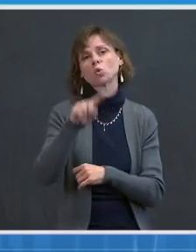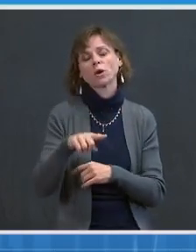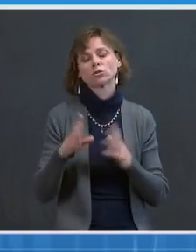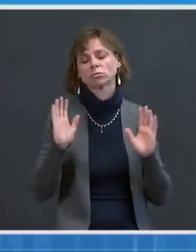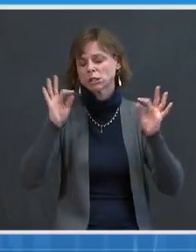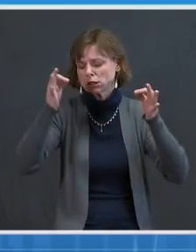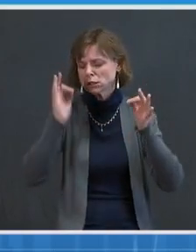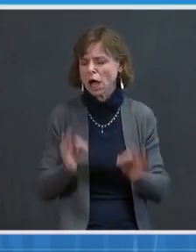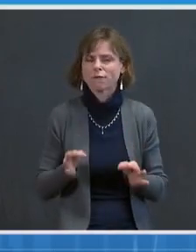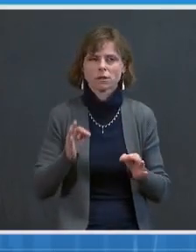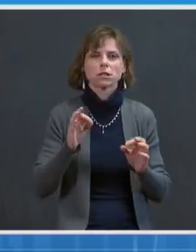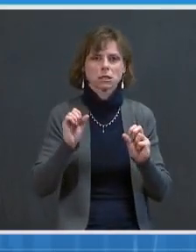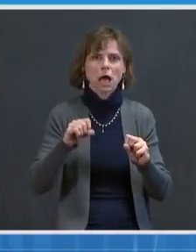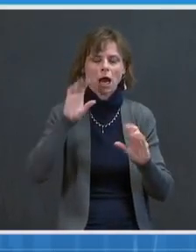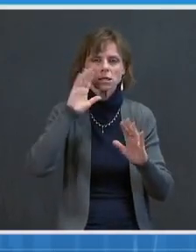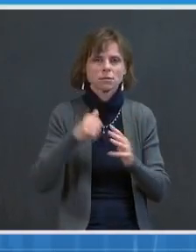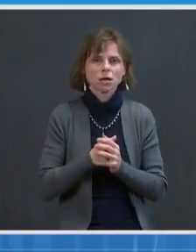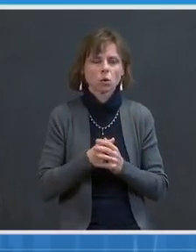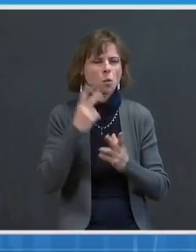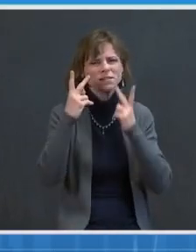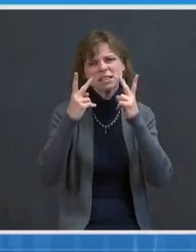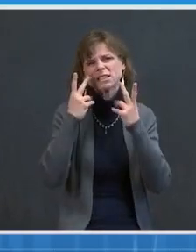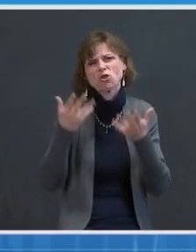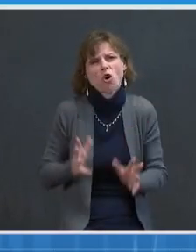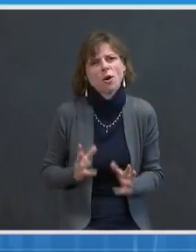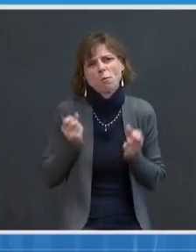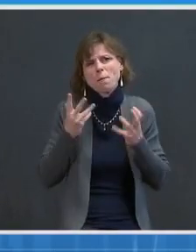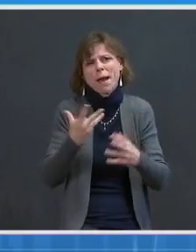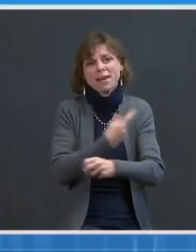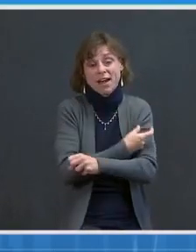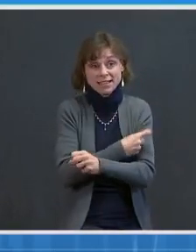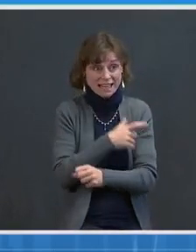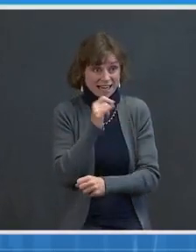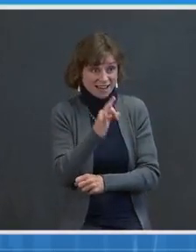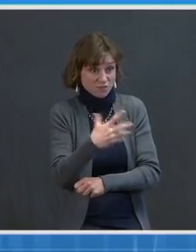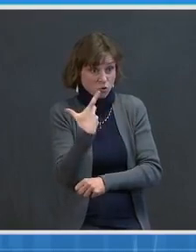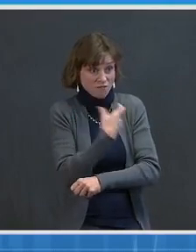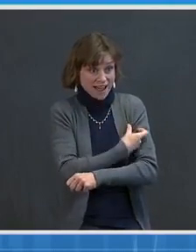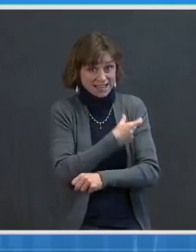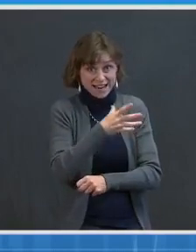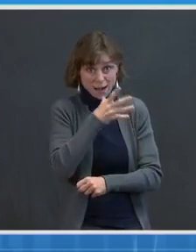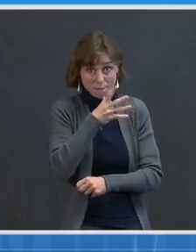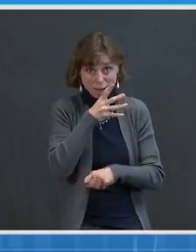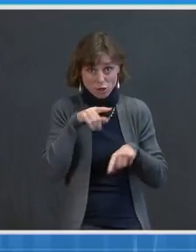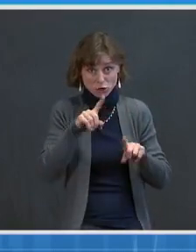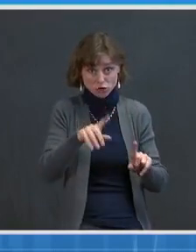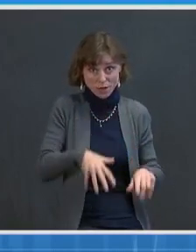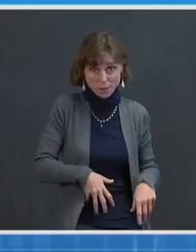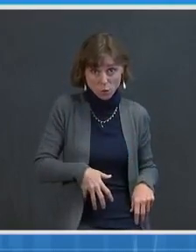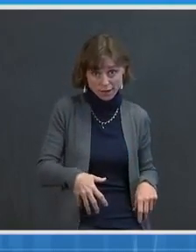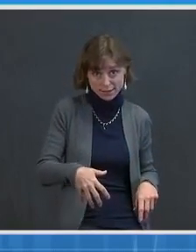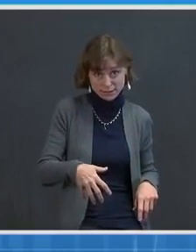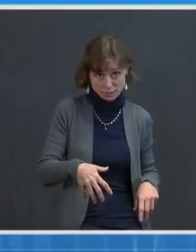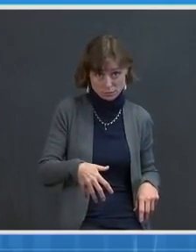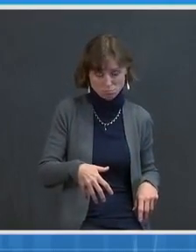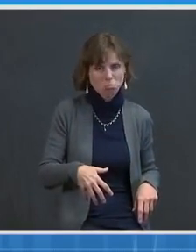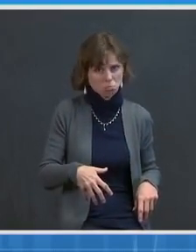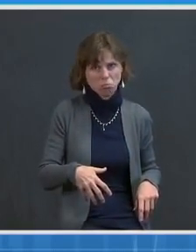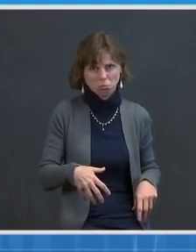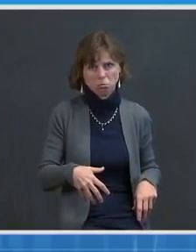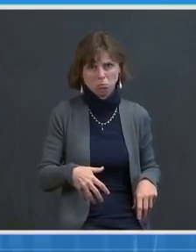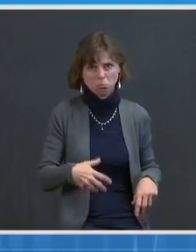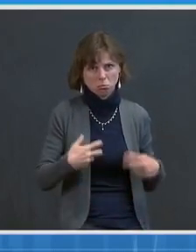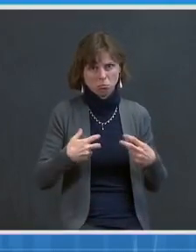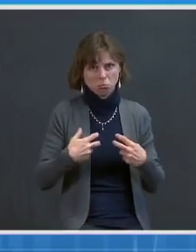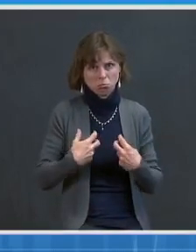and we've seen this with many other vaccines, that when you vaccinate a mother during pregnancy, that there's